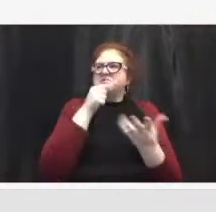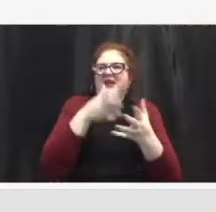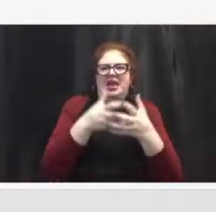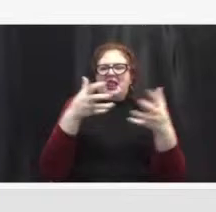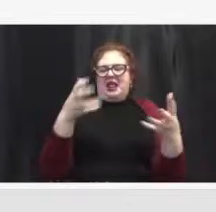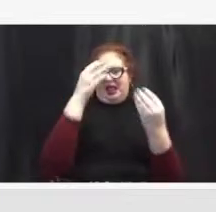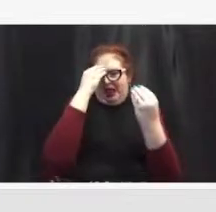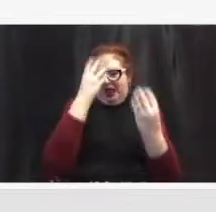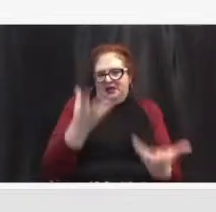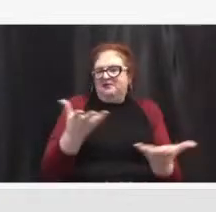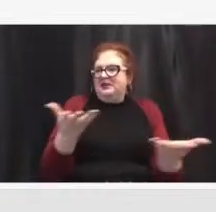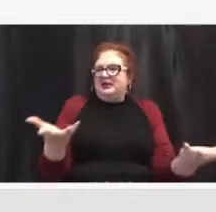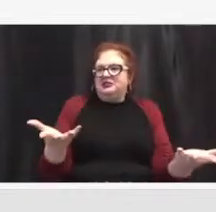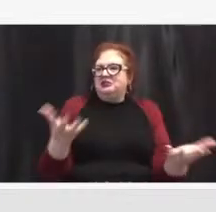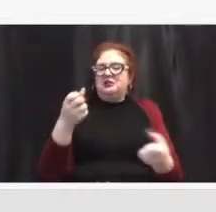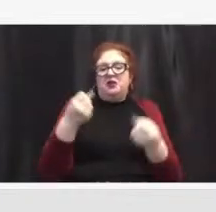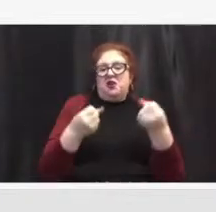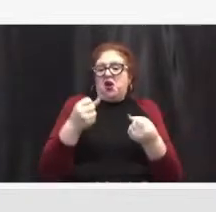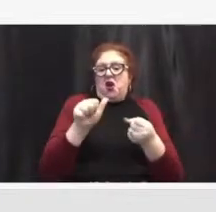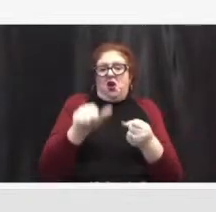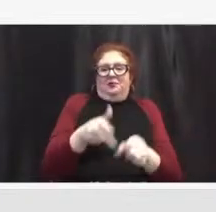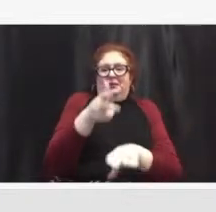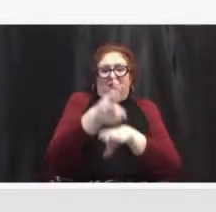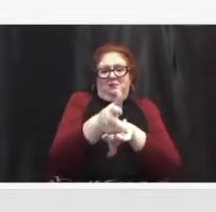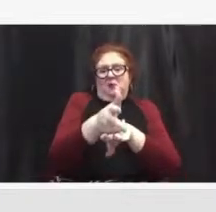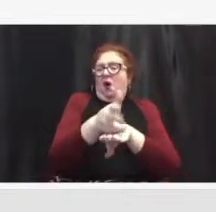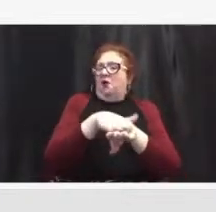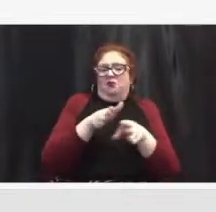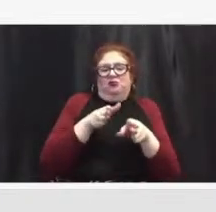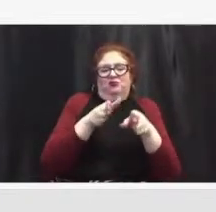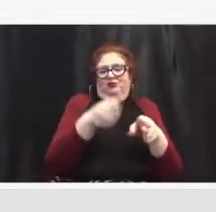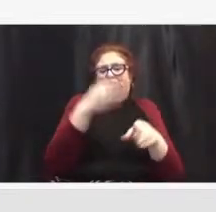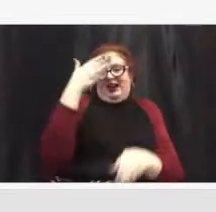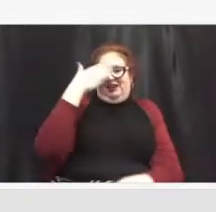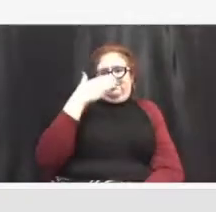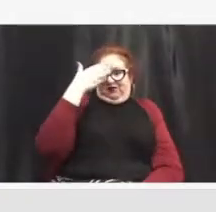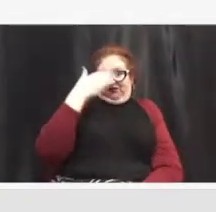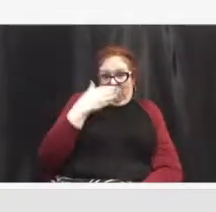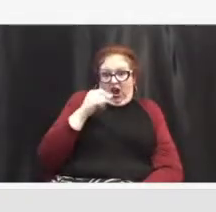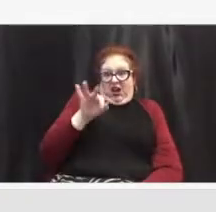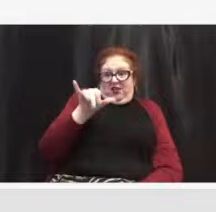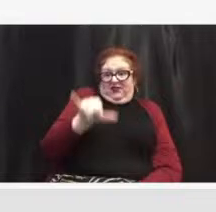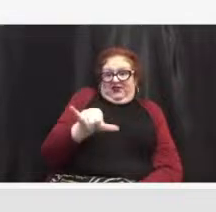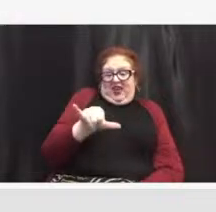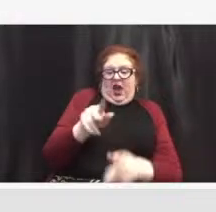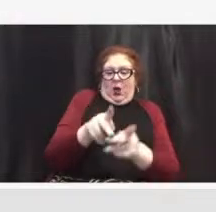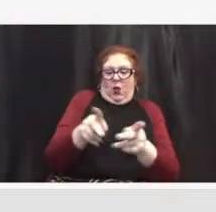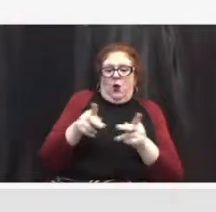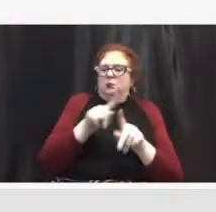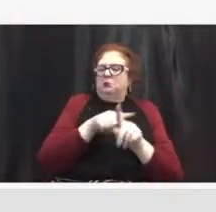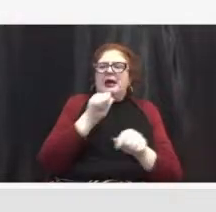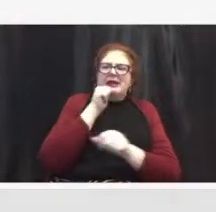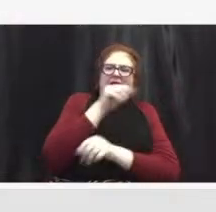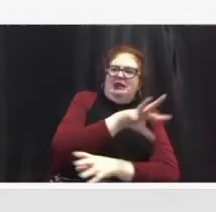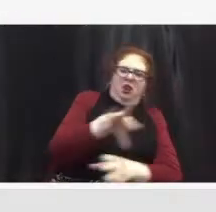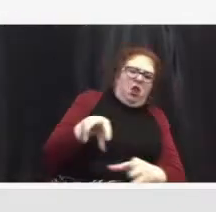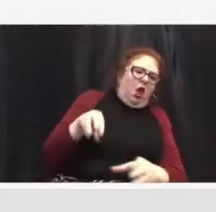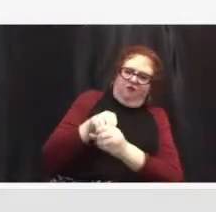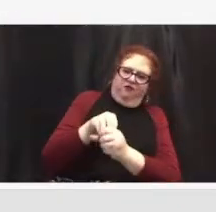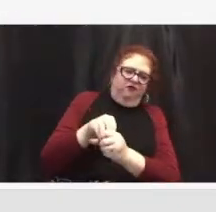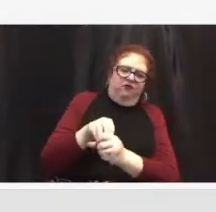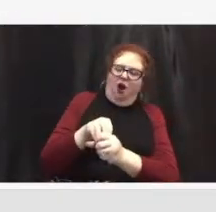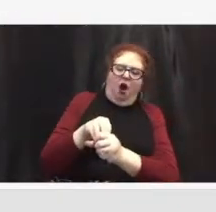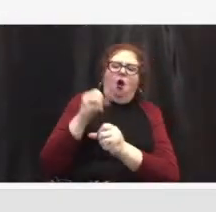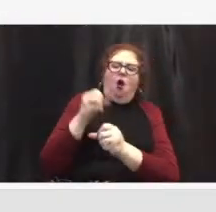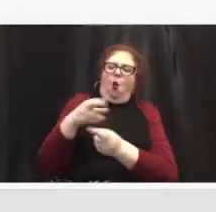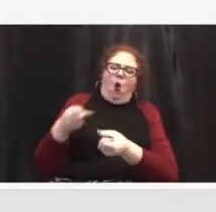could be cars that were parked on the street in front of this location, but it's not something that involved people who were, or caused by